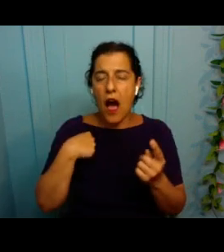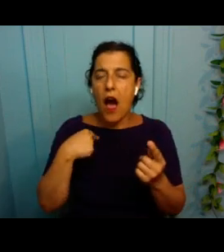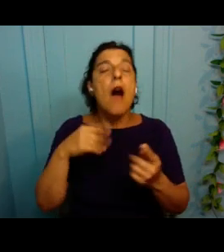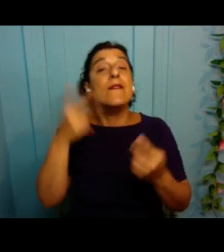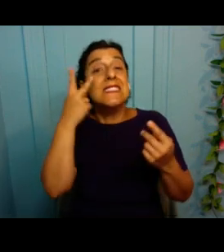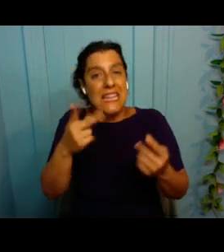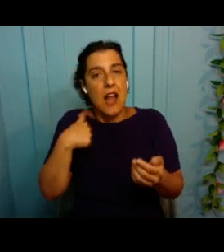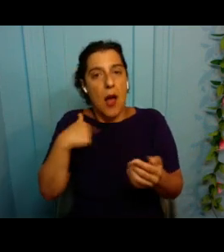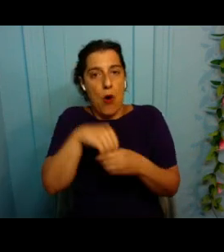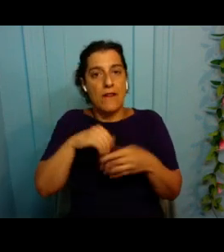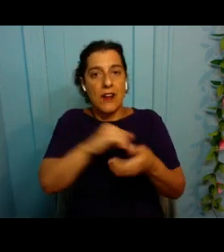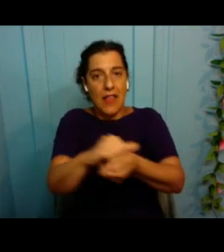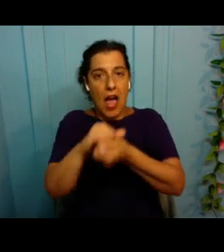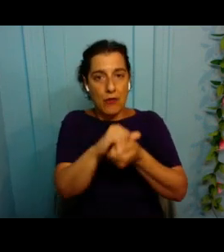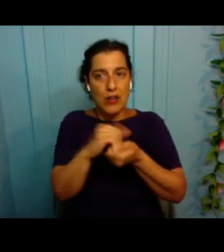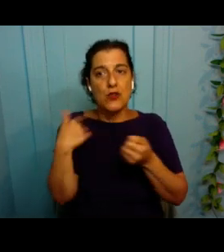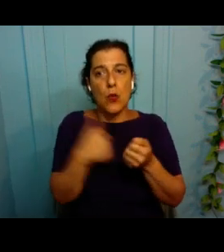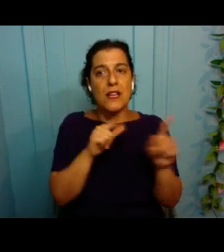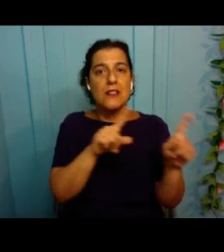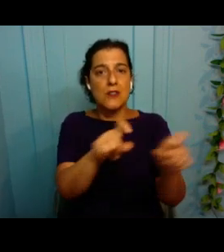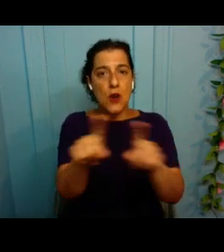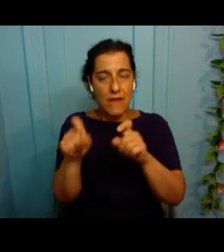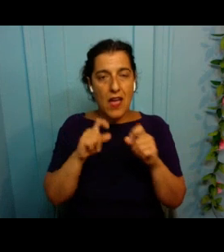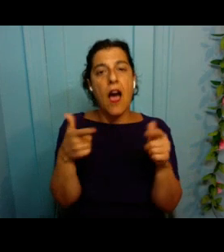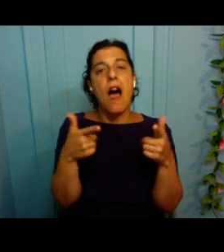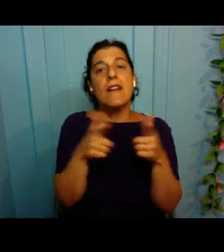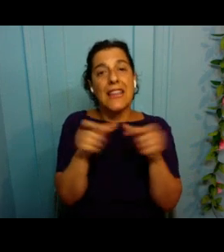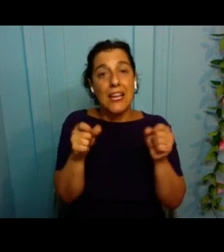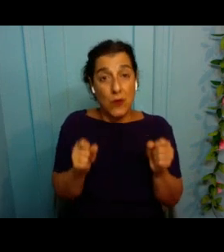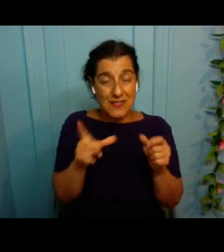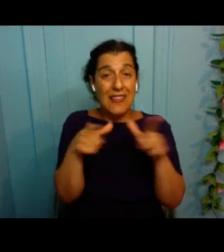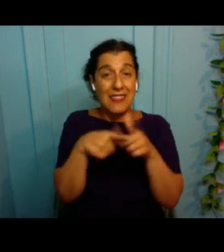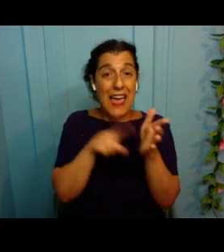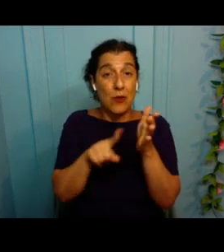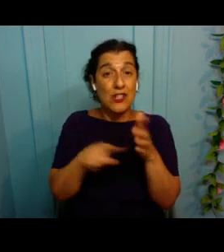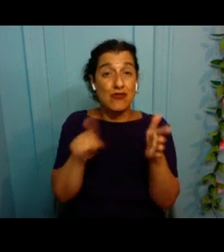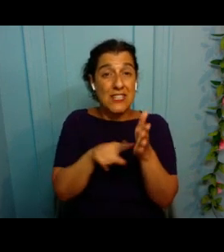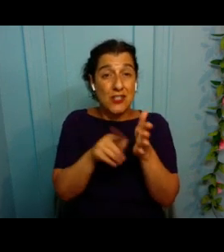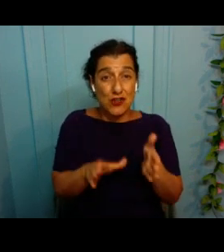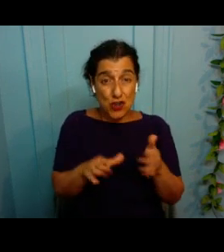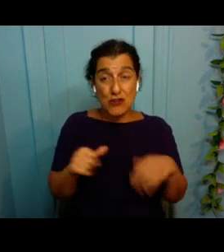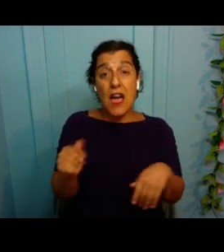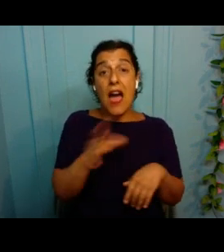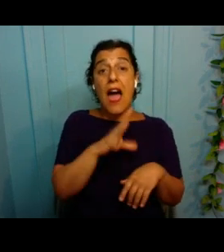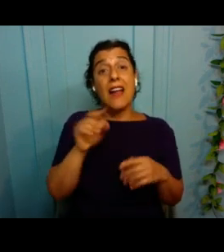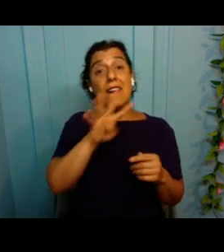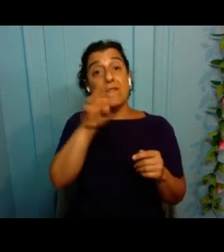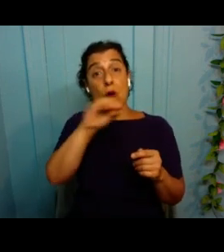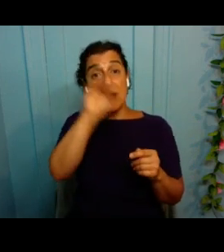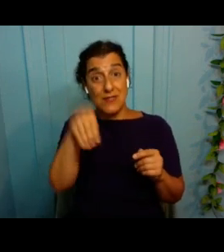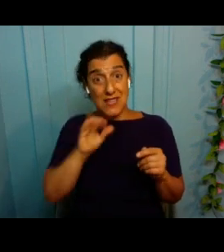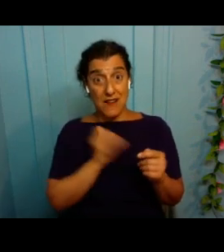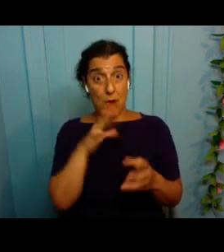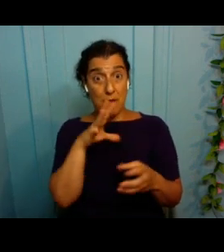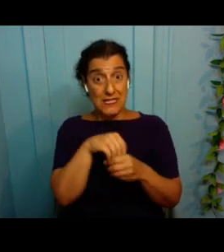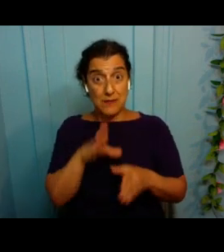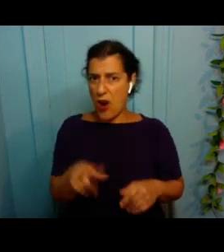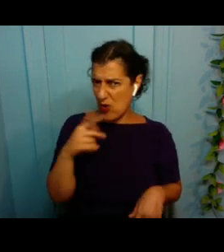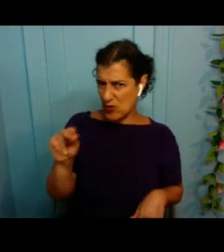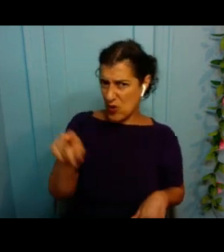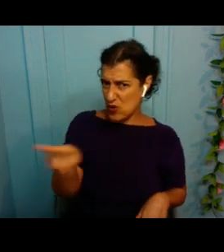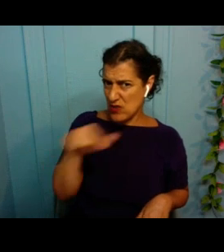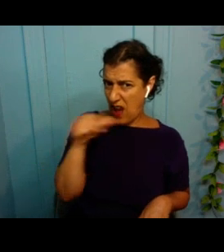did a survey of linguists and language researchers on a variety of topics. And 40% of our participants have been told that they're not linguists or that their